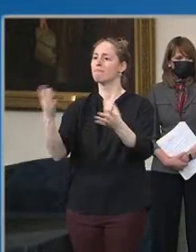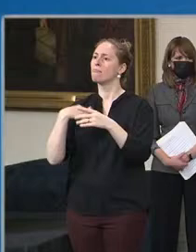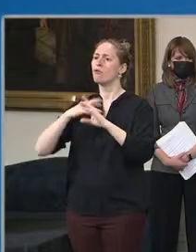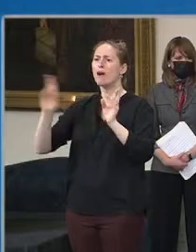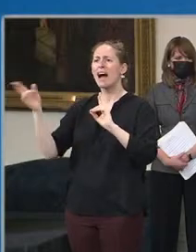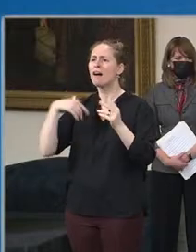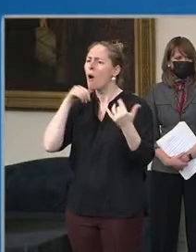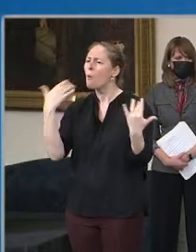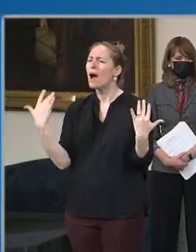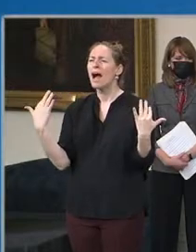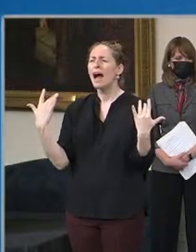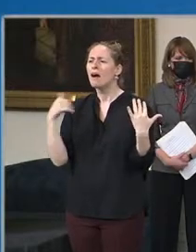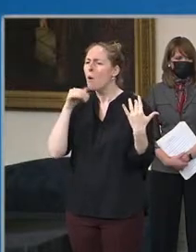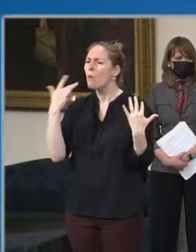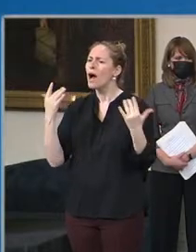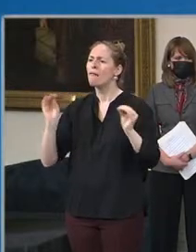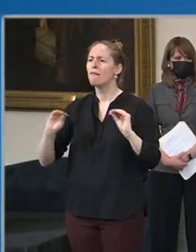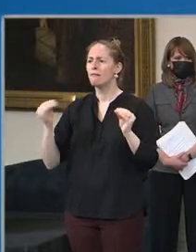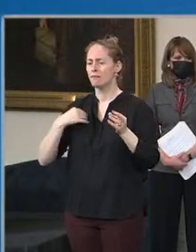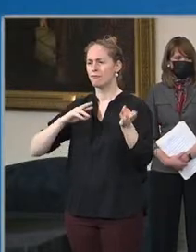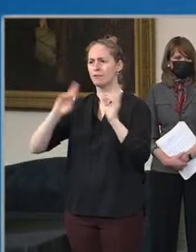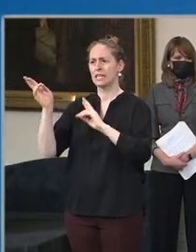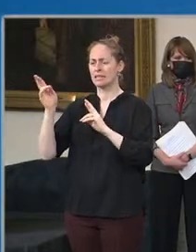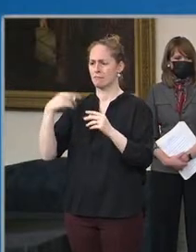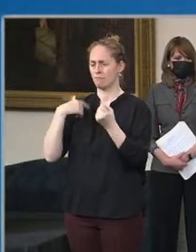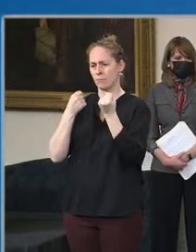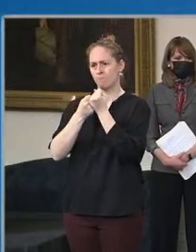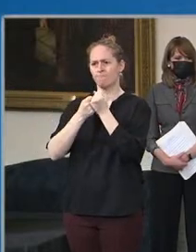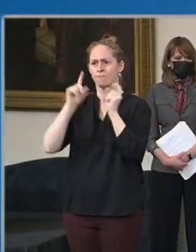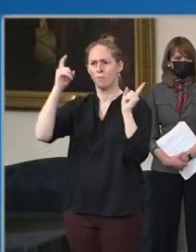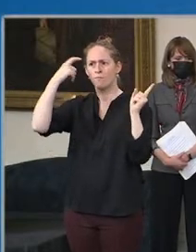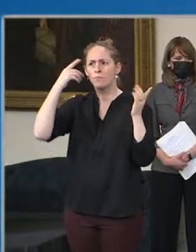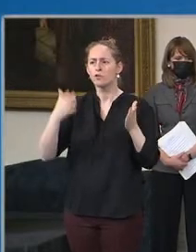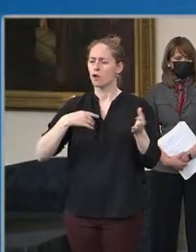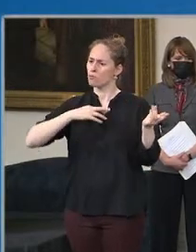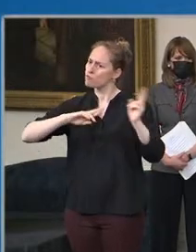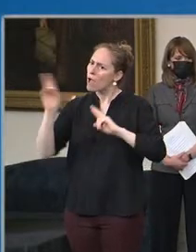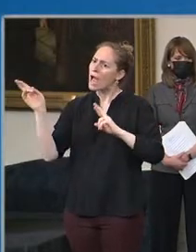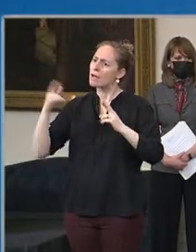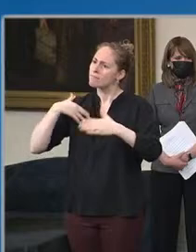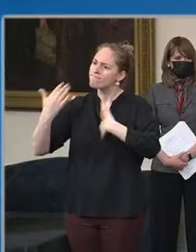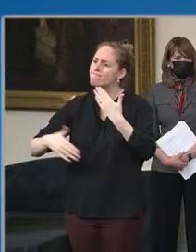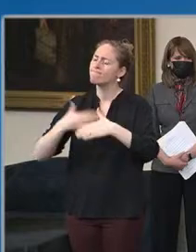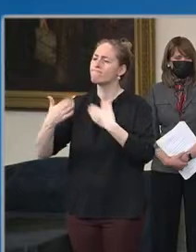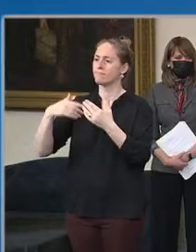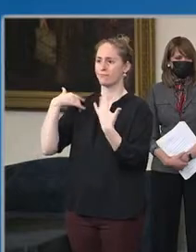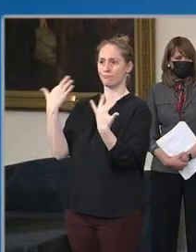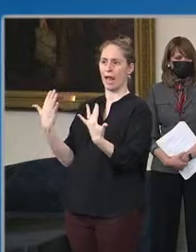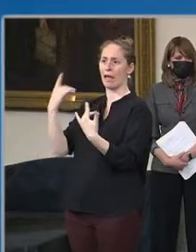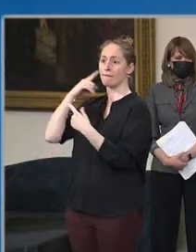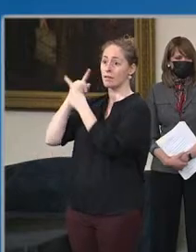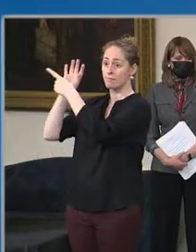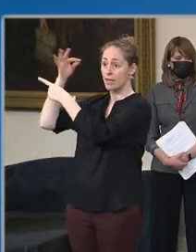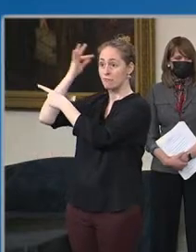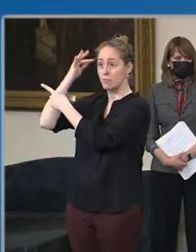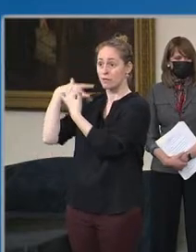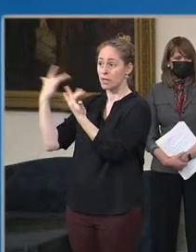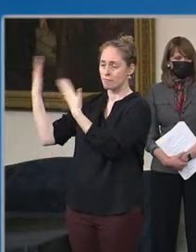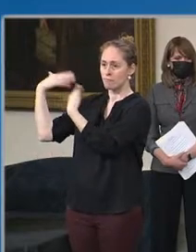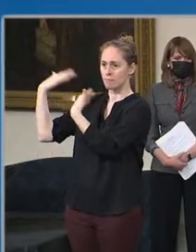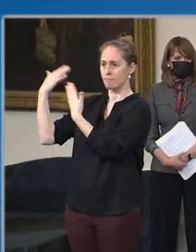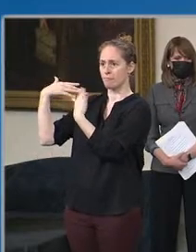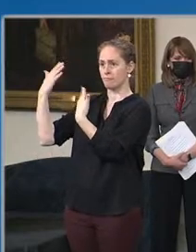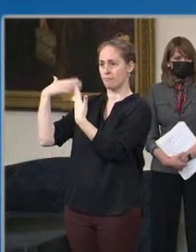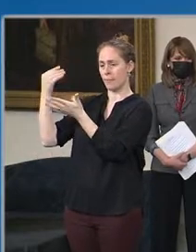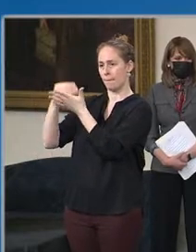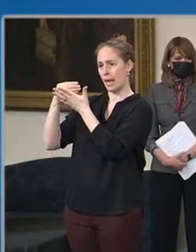Secretary Schultz's admonition that it's time for the federal government to release more aid and support. Now,